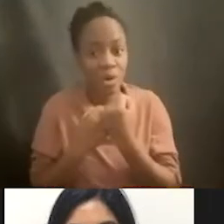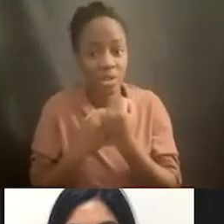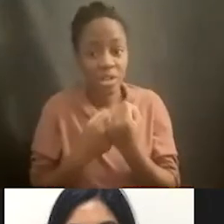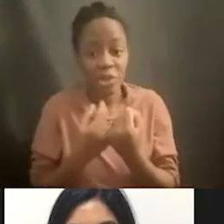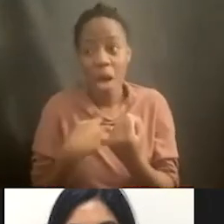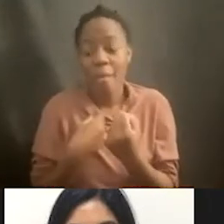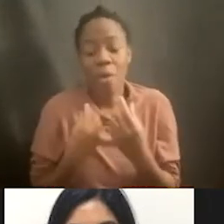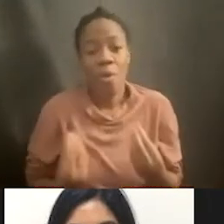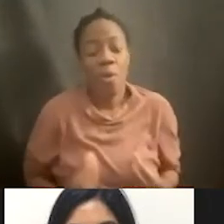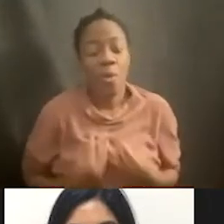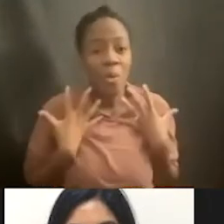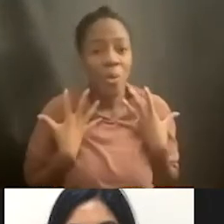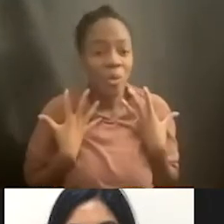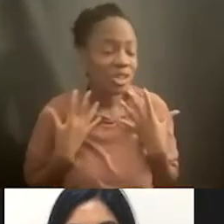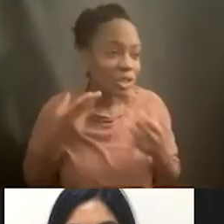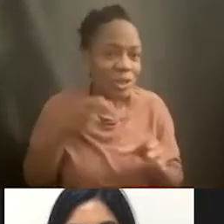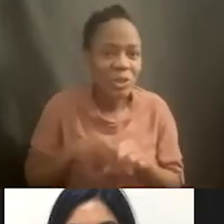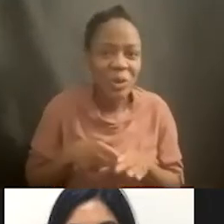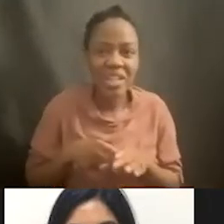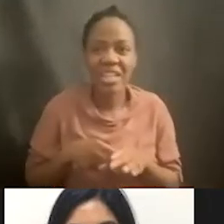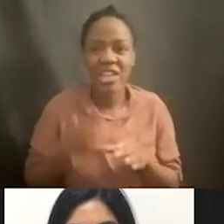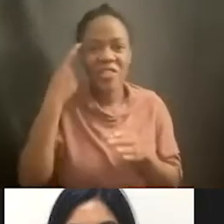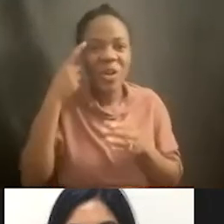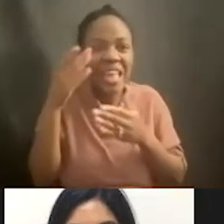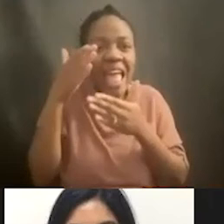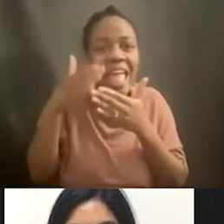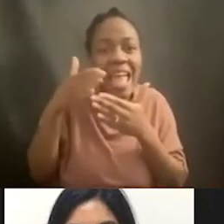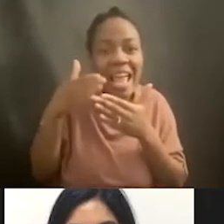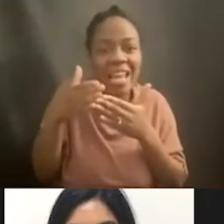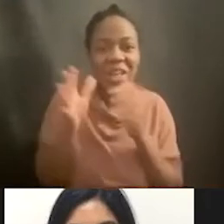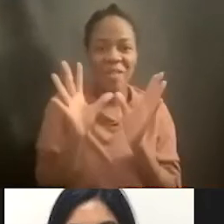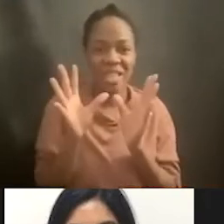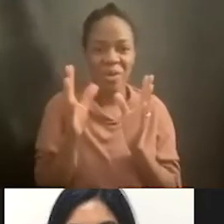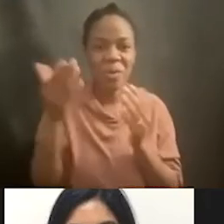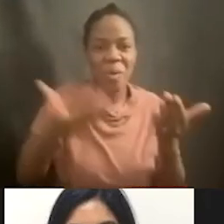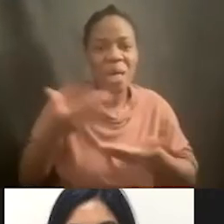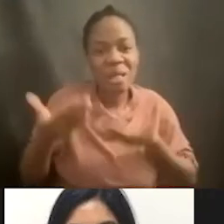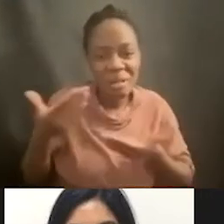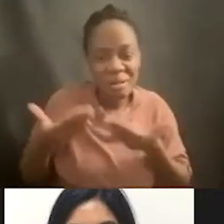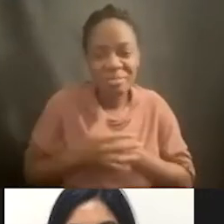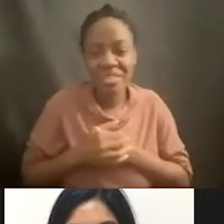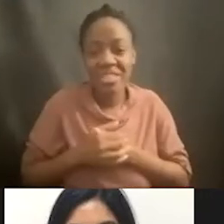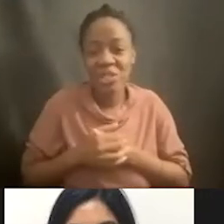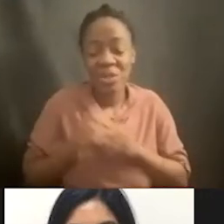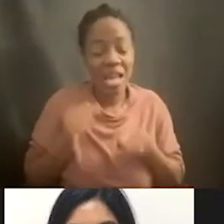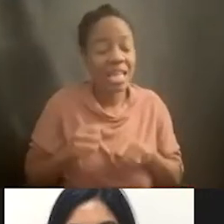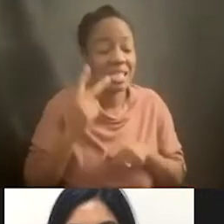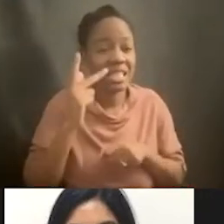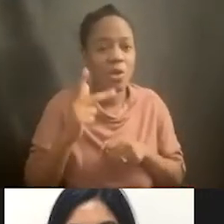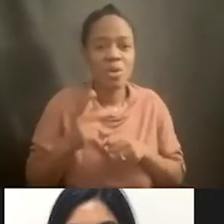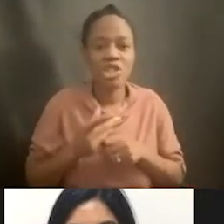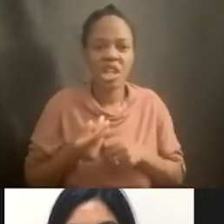absolutely thrilled to be able to join you for the conclusion of today's welcome. And I can see that it was a very full